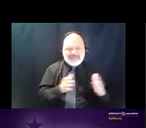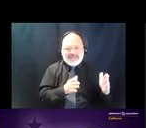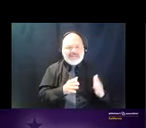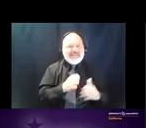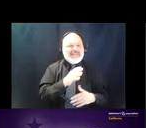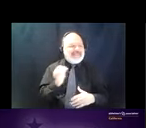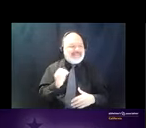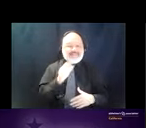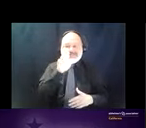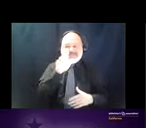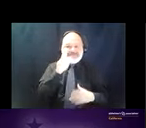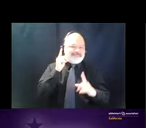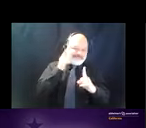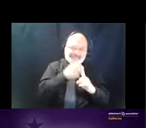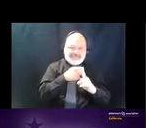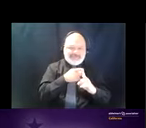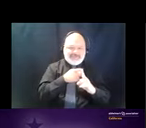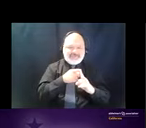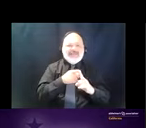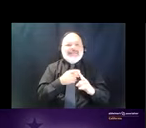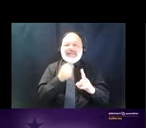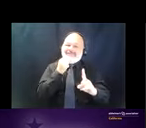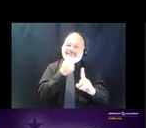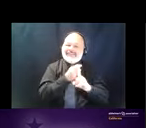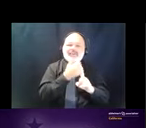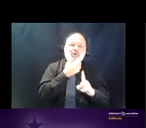three main topics that not only are affecting all